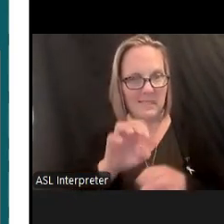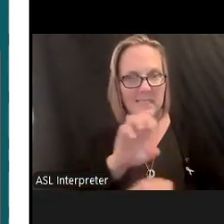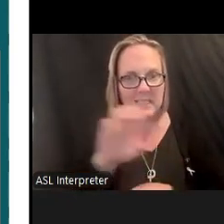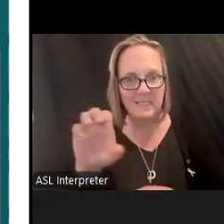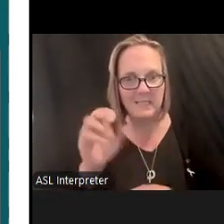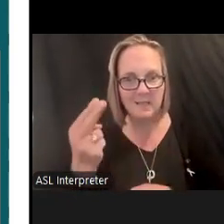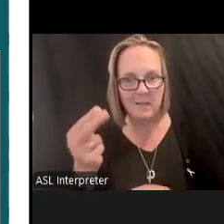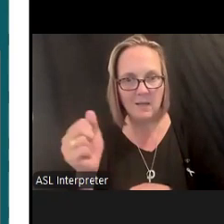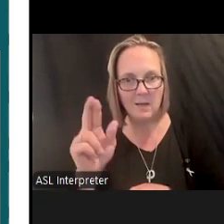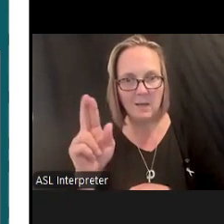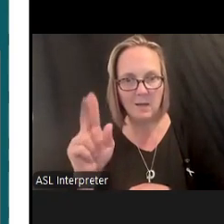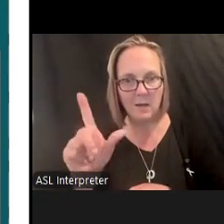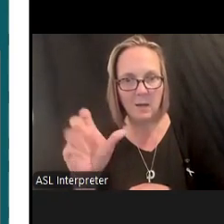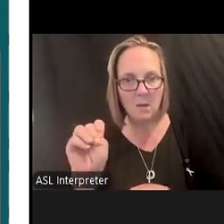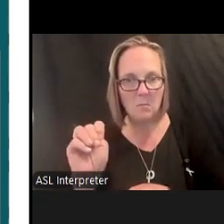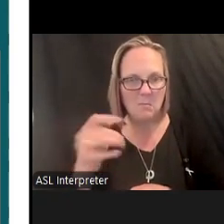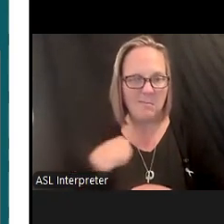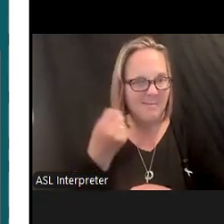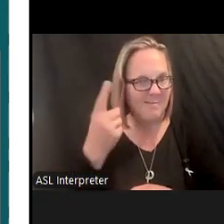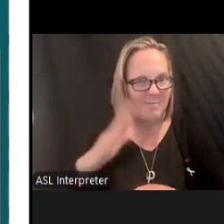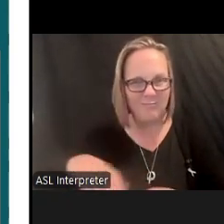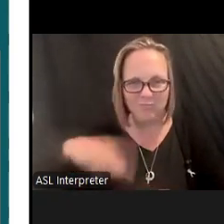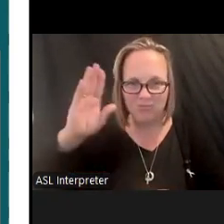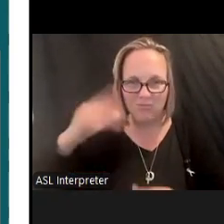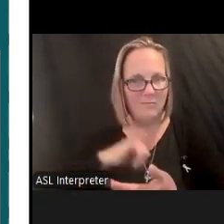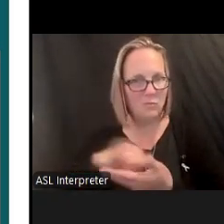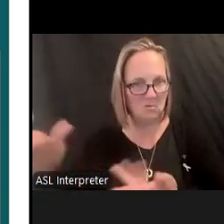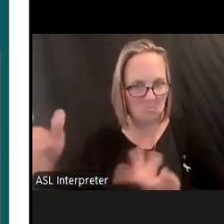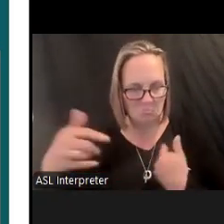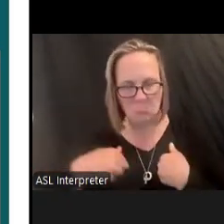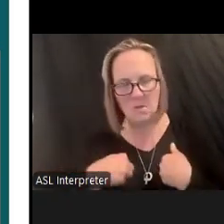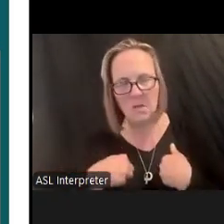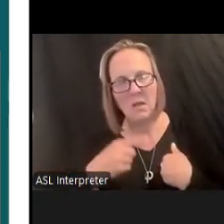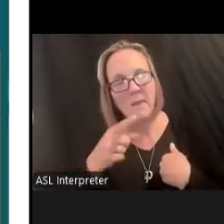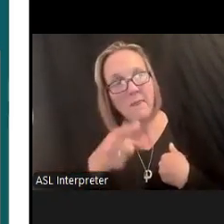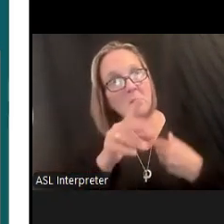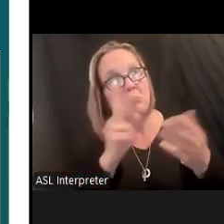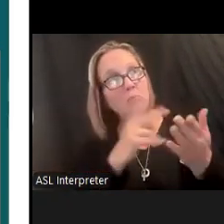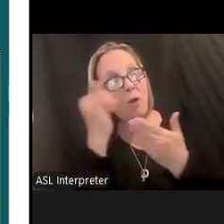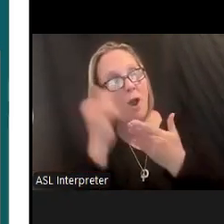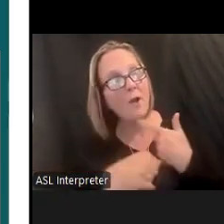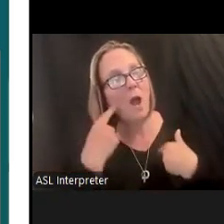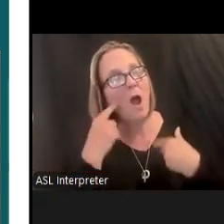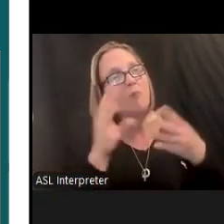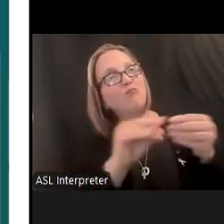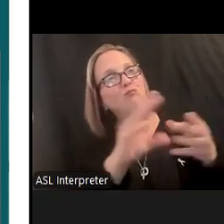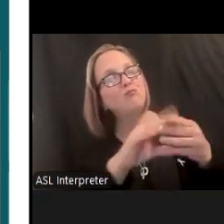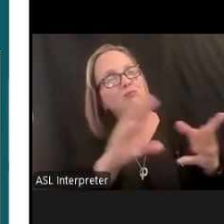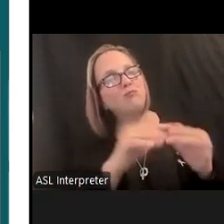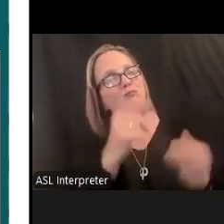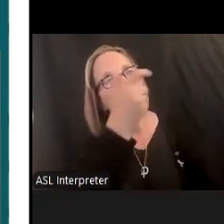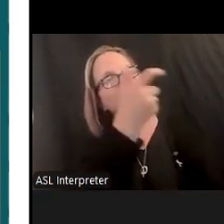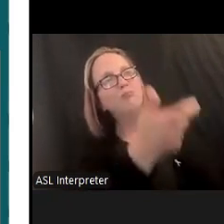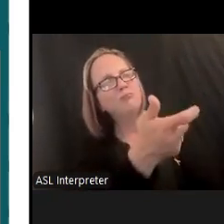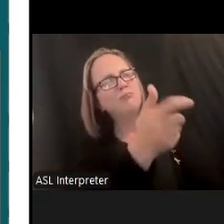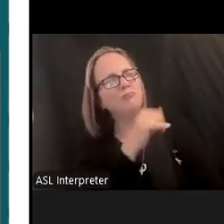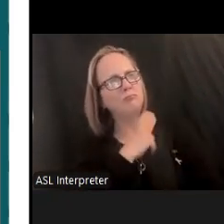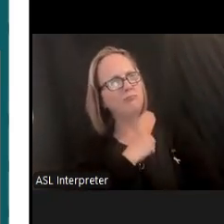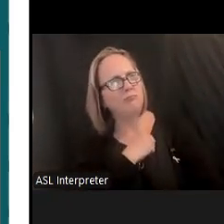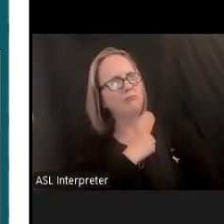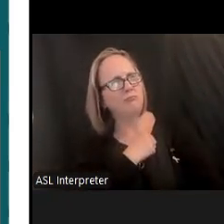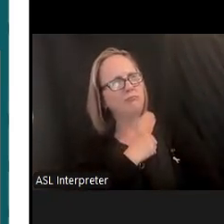Yorker. And something that I've been wondering, about hearing about these projects, and is how will casinos benefit the